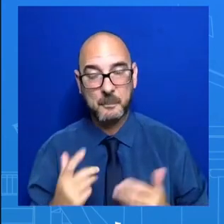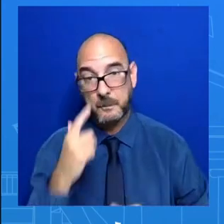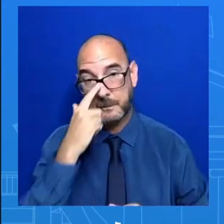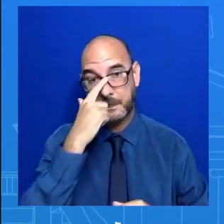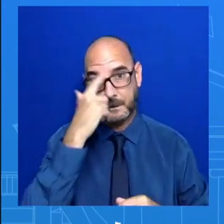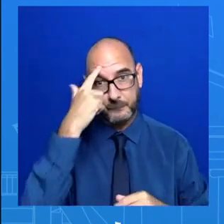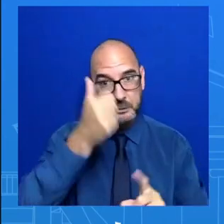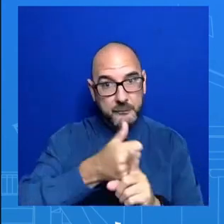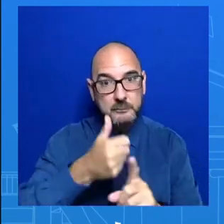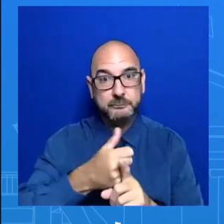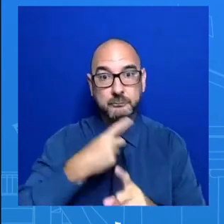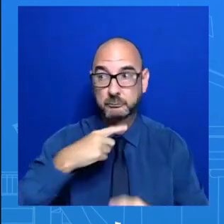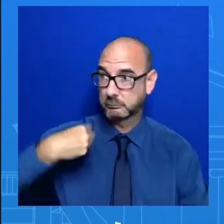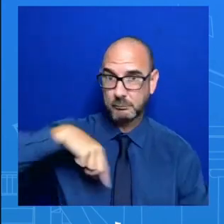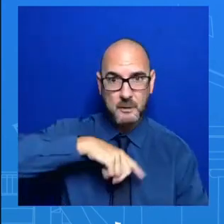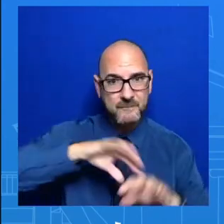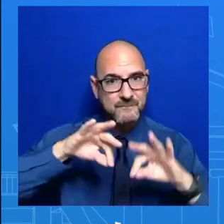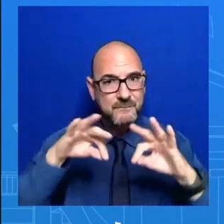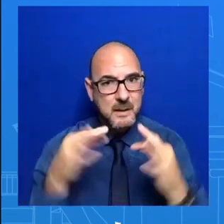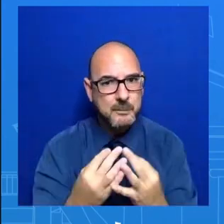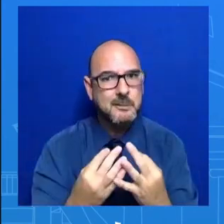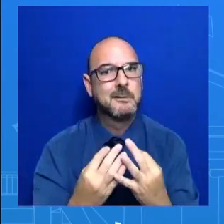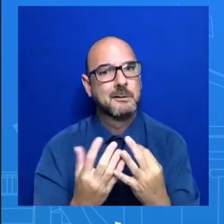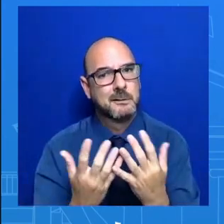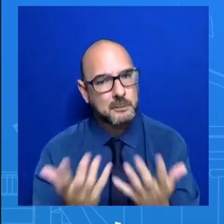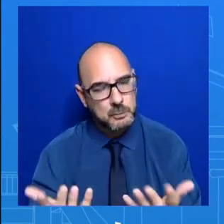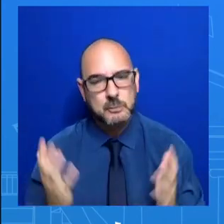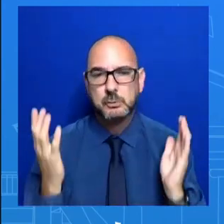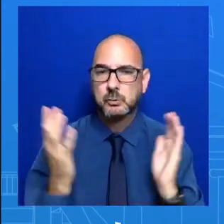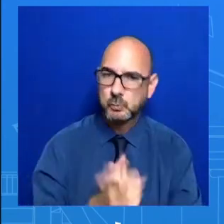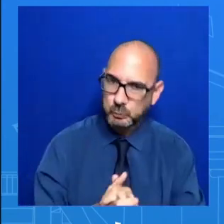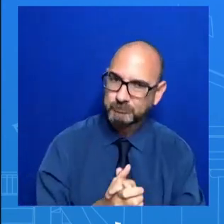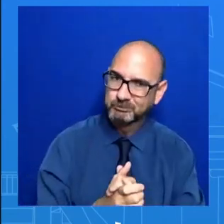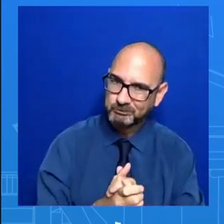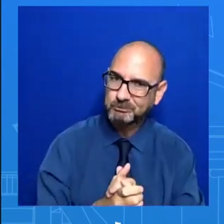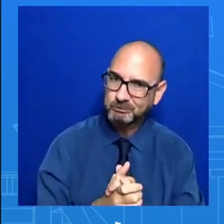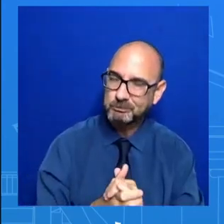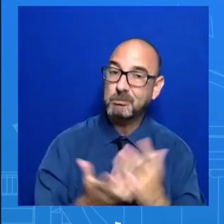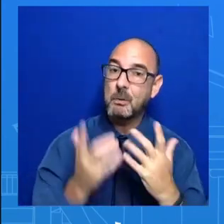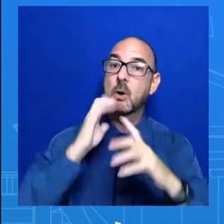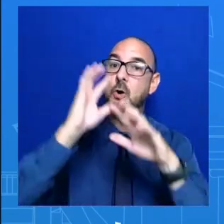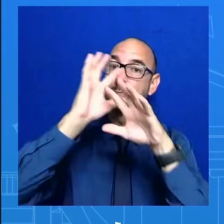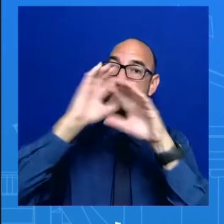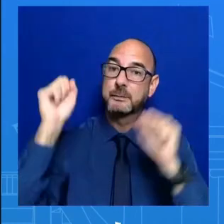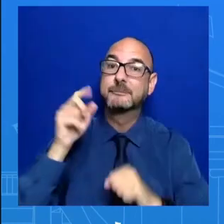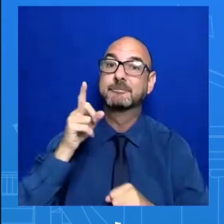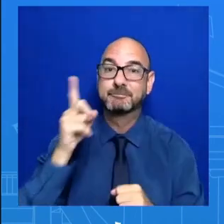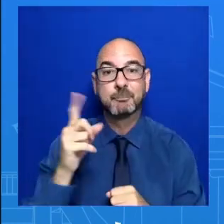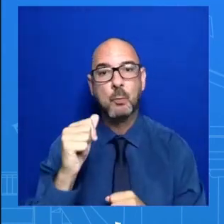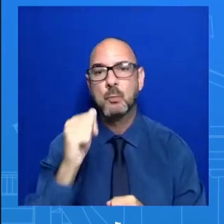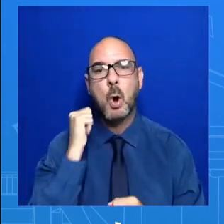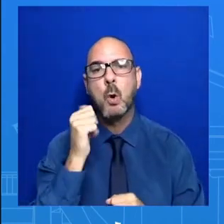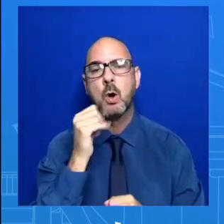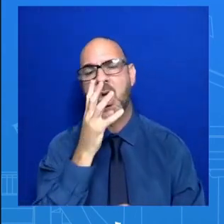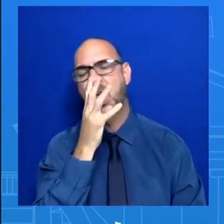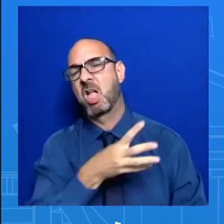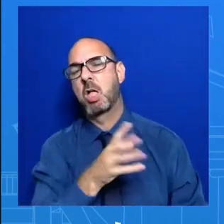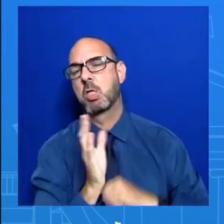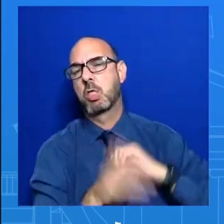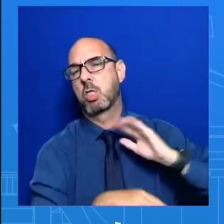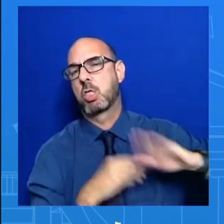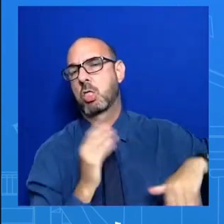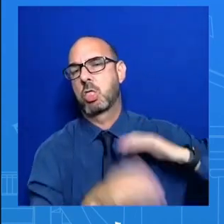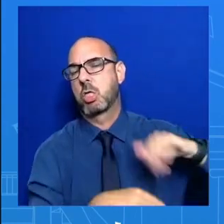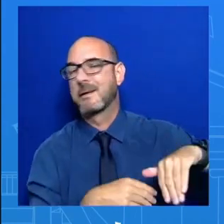their families. So we believe, and the president's not going to walk away from doing that. He believes it's an